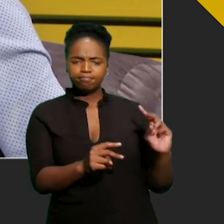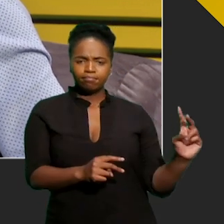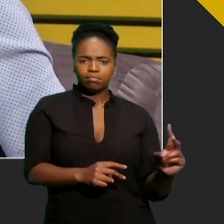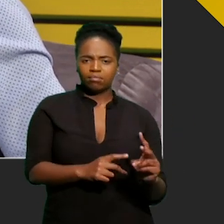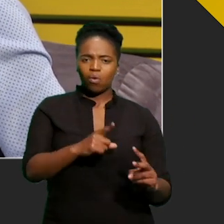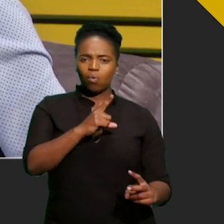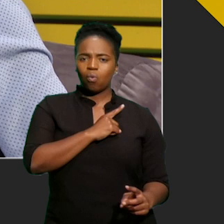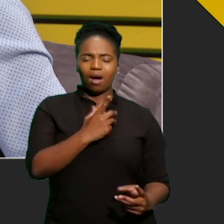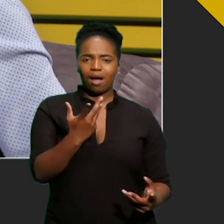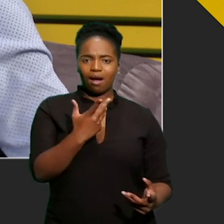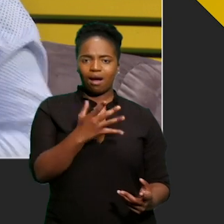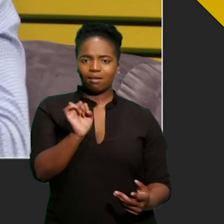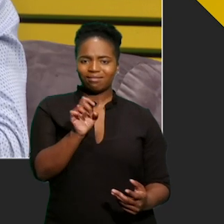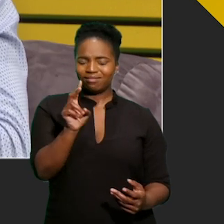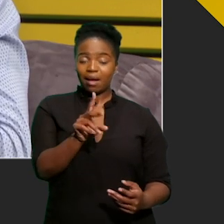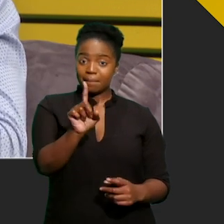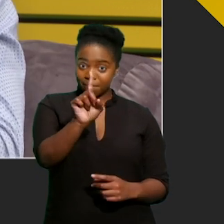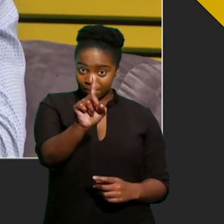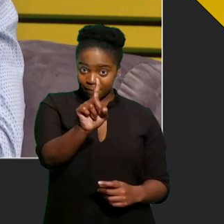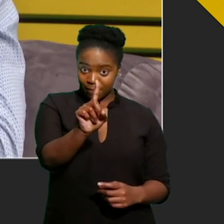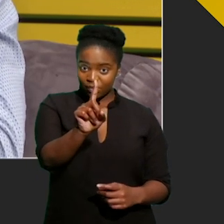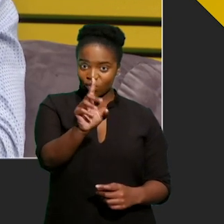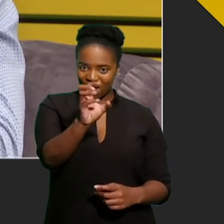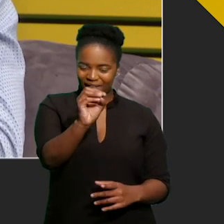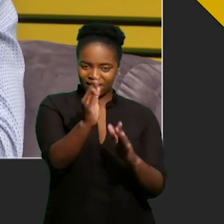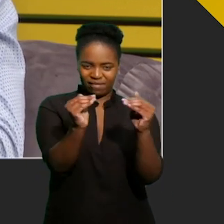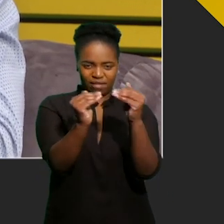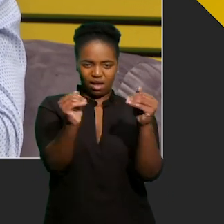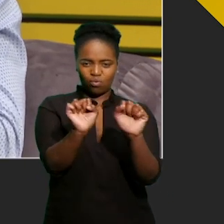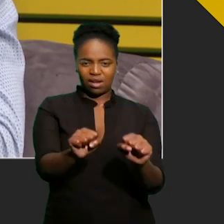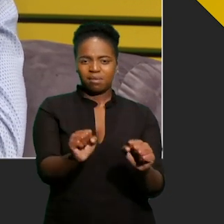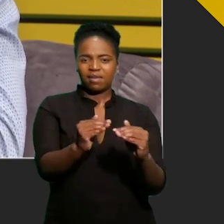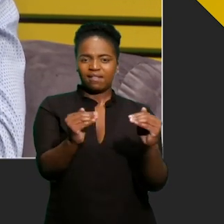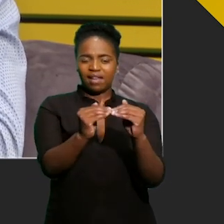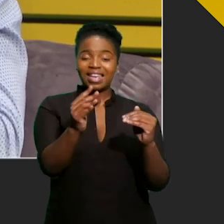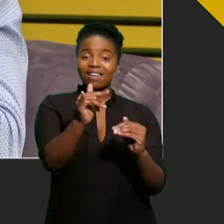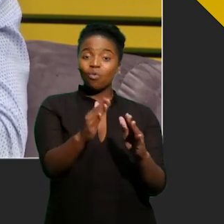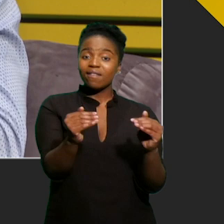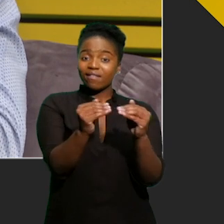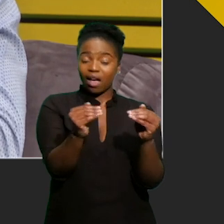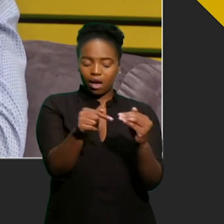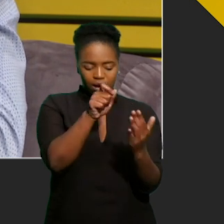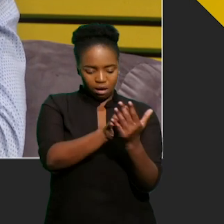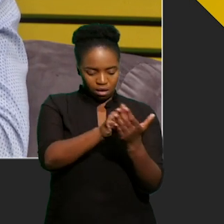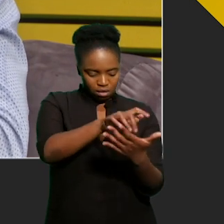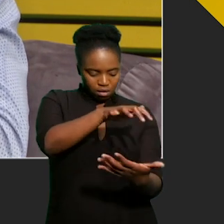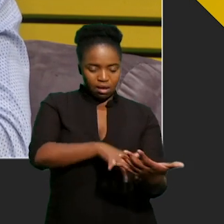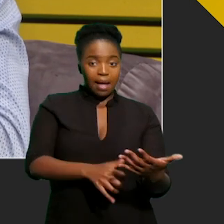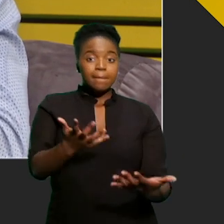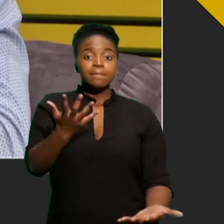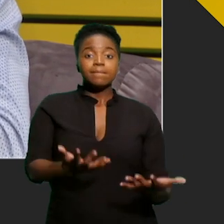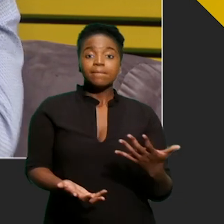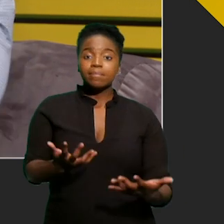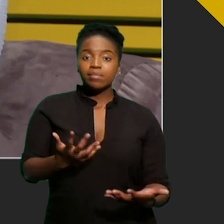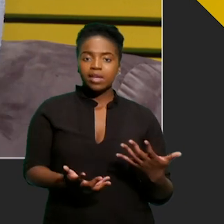that there is no such thing as objectivity, but there is fairness. You can be fair. When you are fair, it is in a case whereby